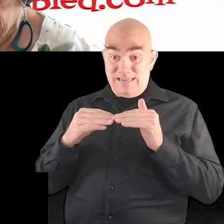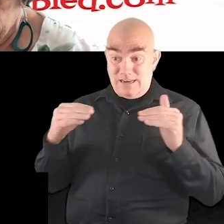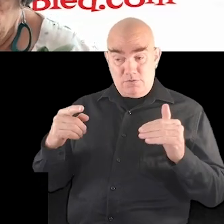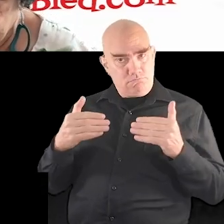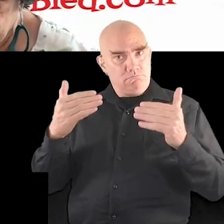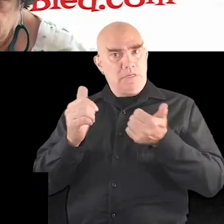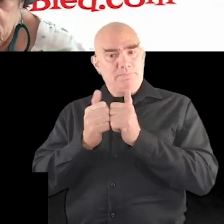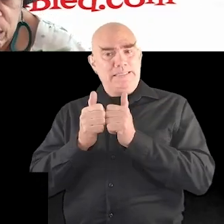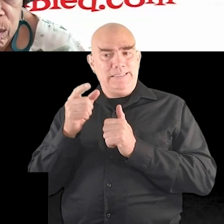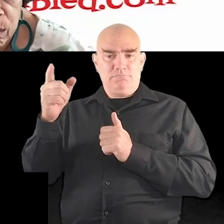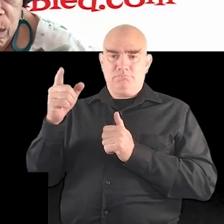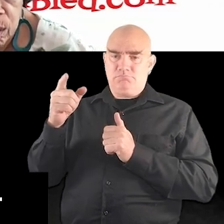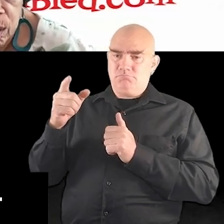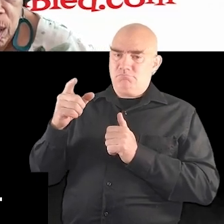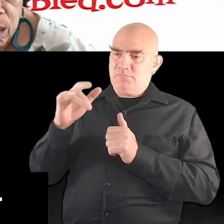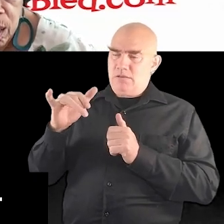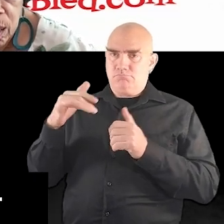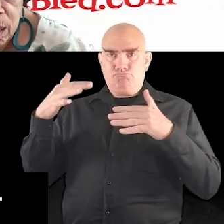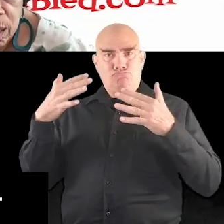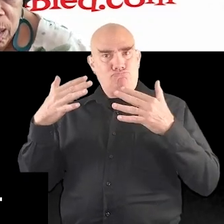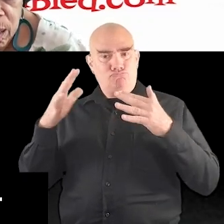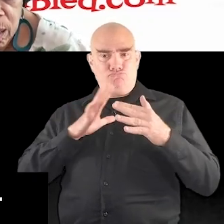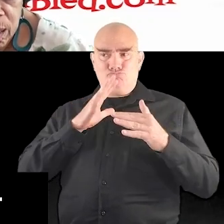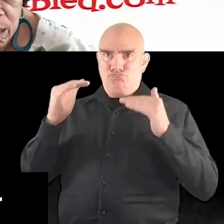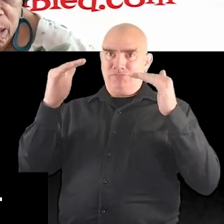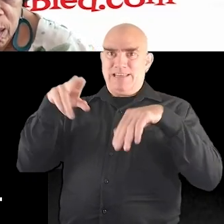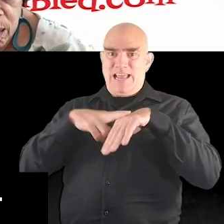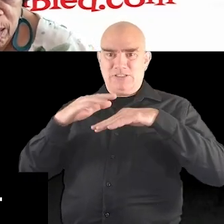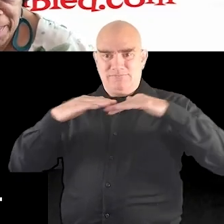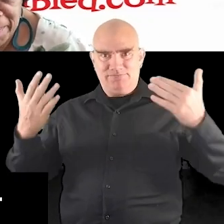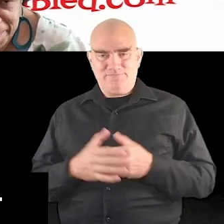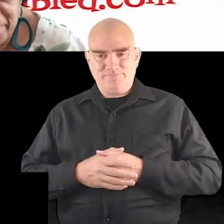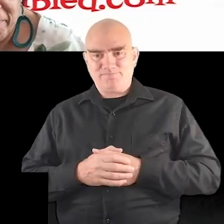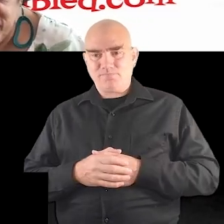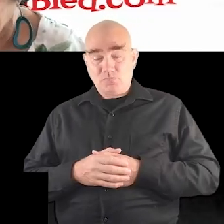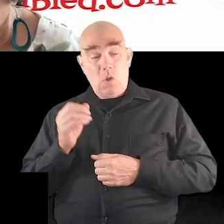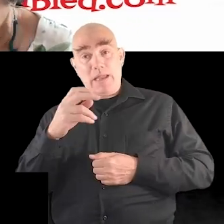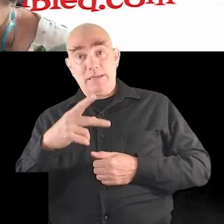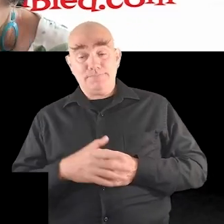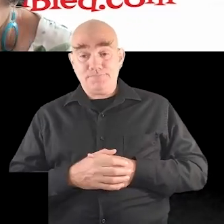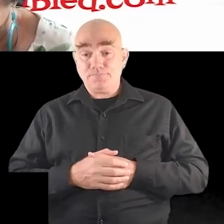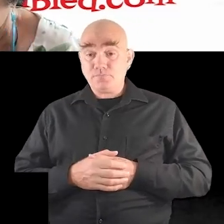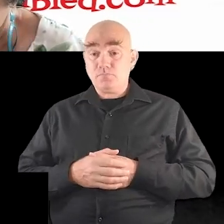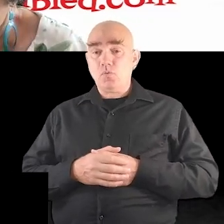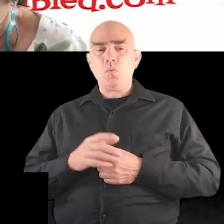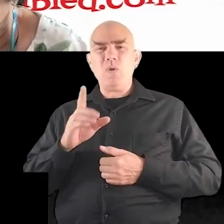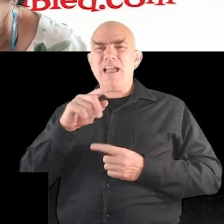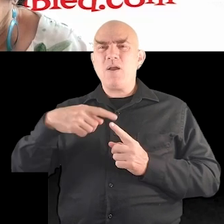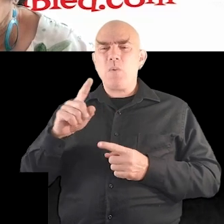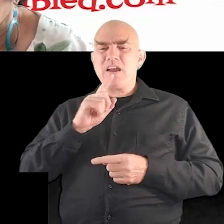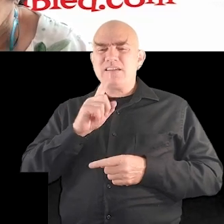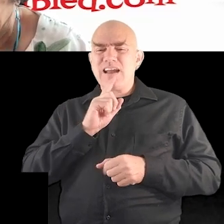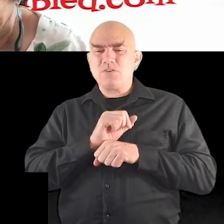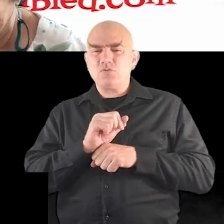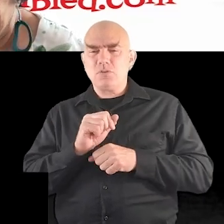your state level, you go on to compete on that prestigious national stage. Okay.